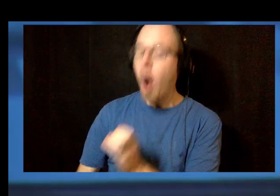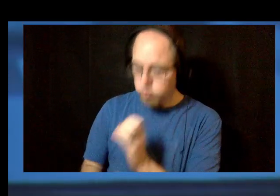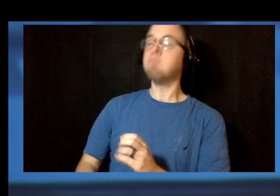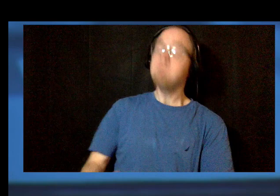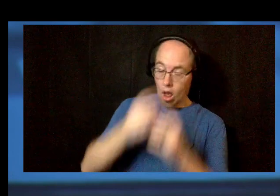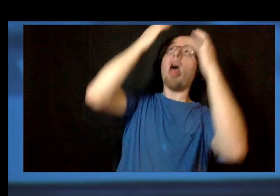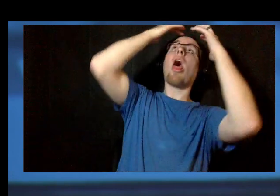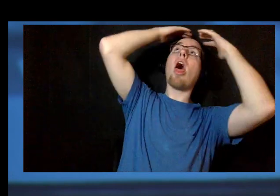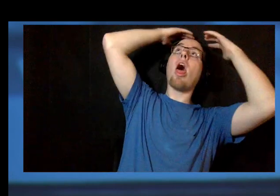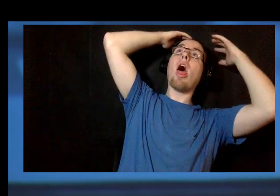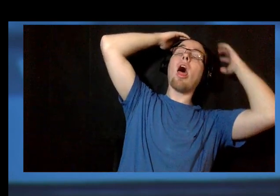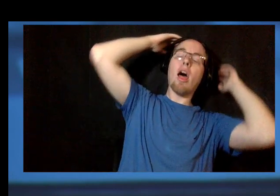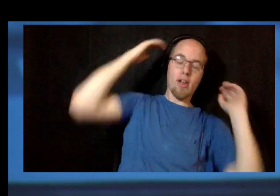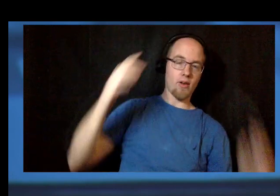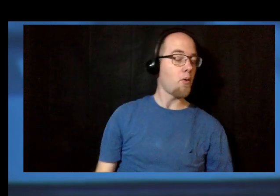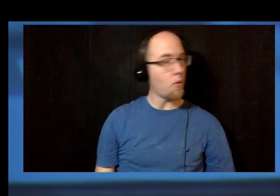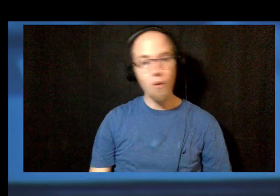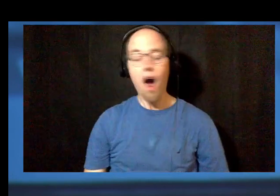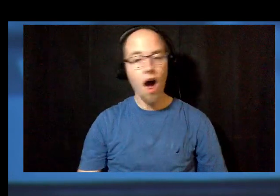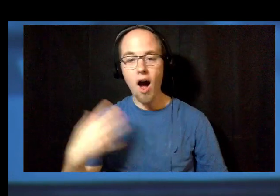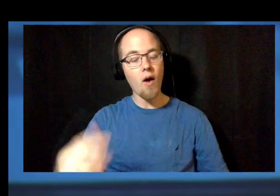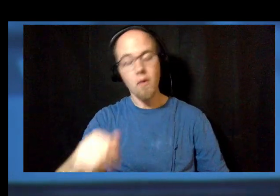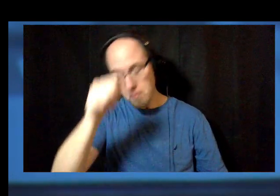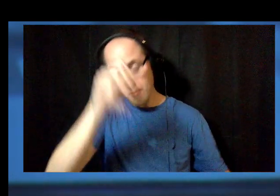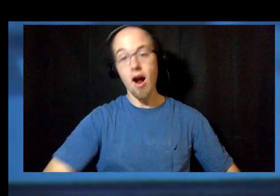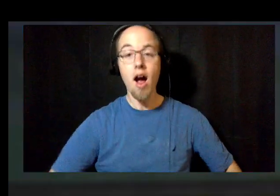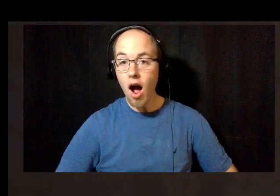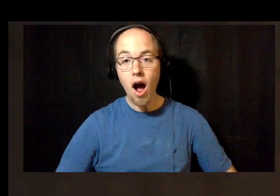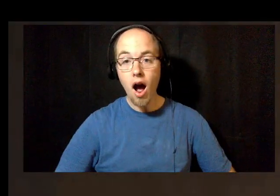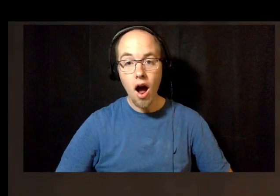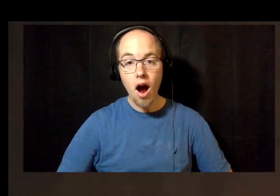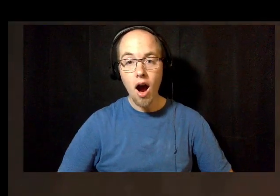off. What a guy!